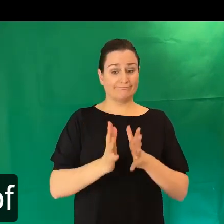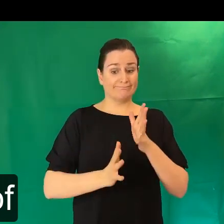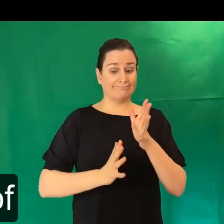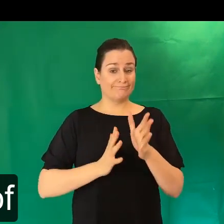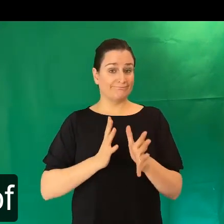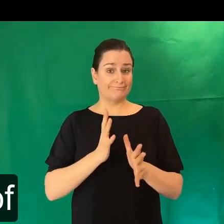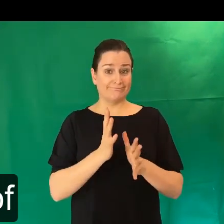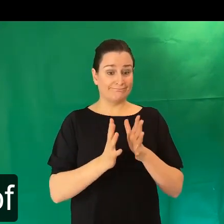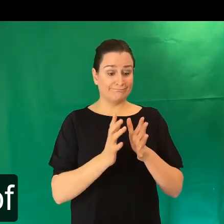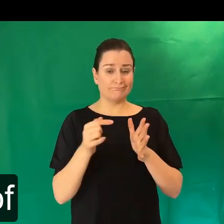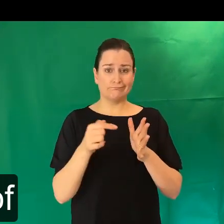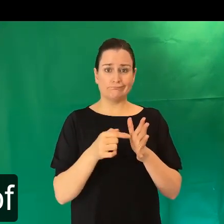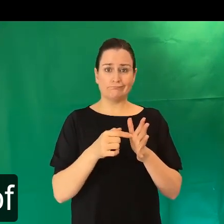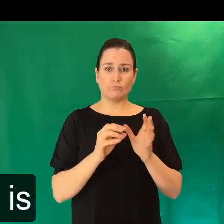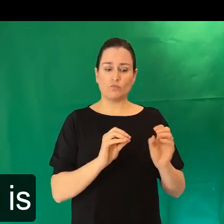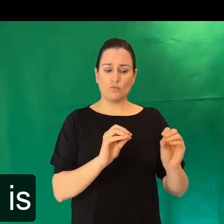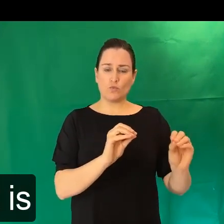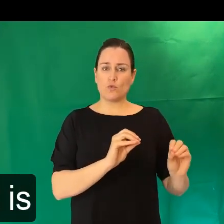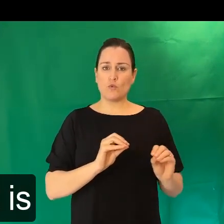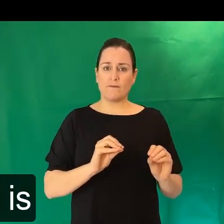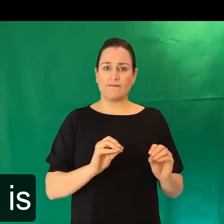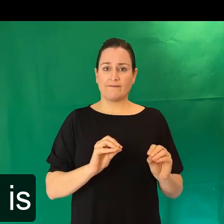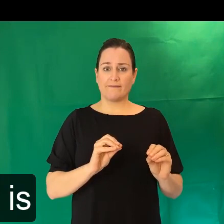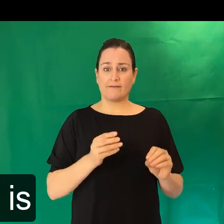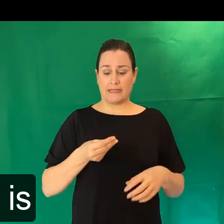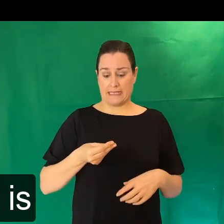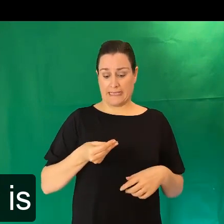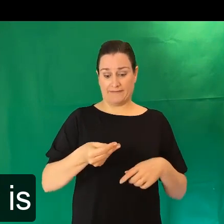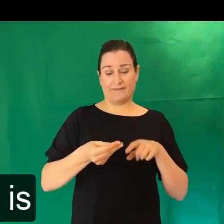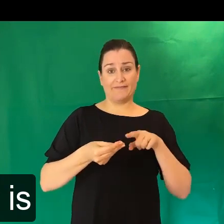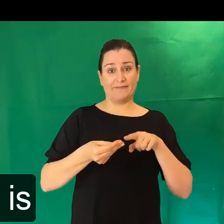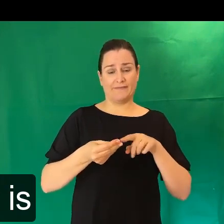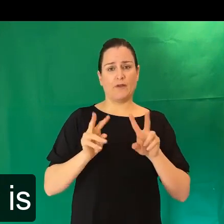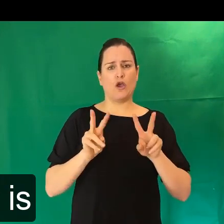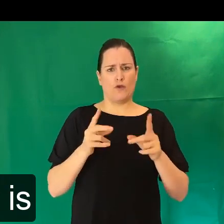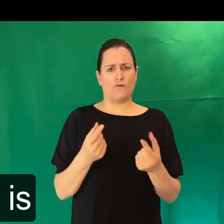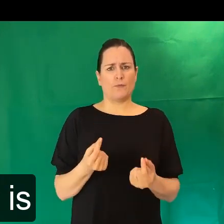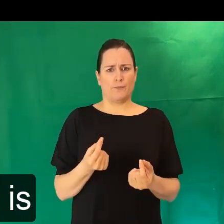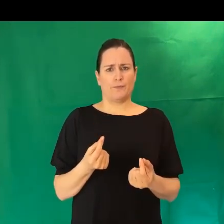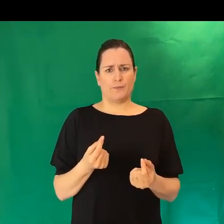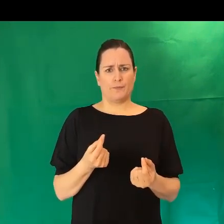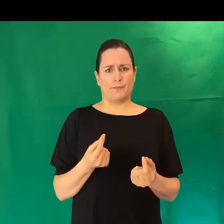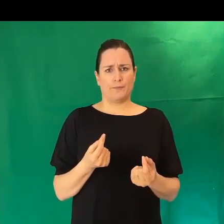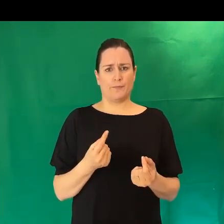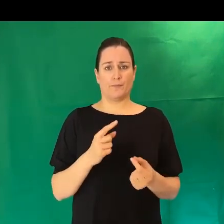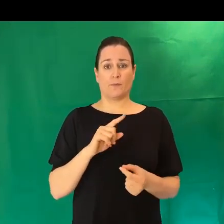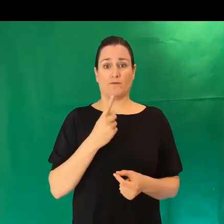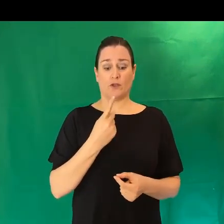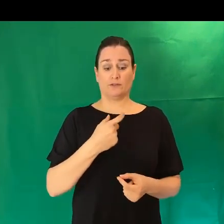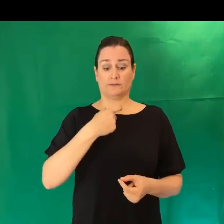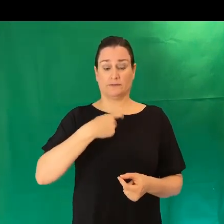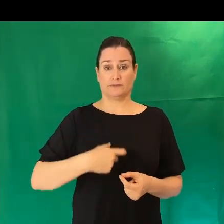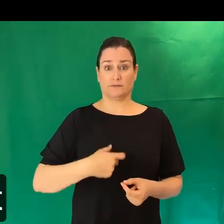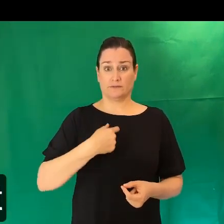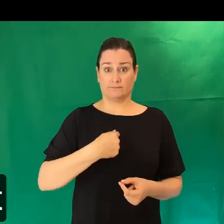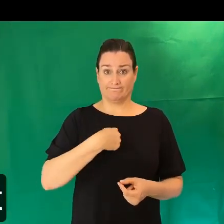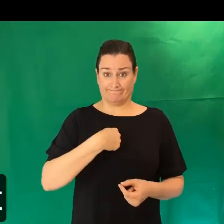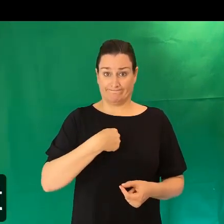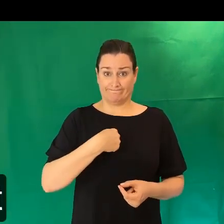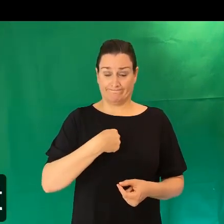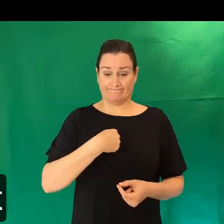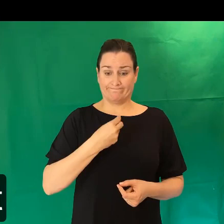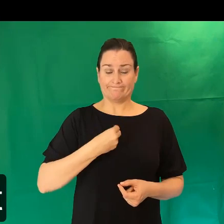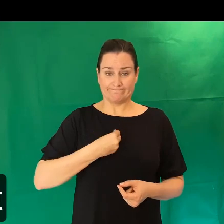is, in terms of the movement of the verb, the subject is marked by the initial position of the